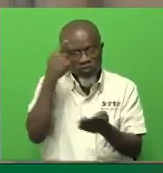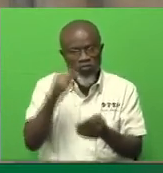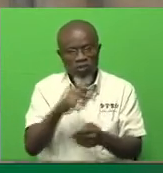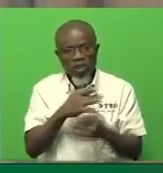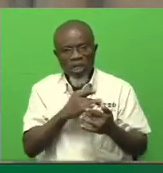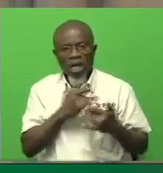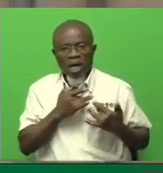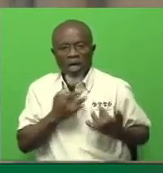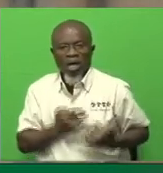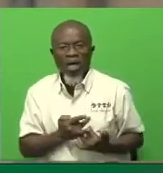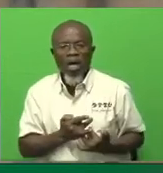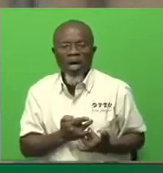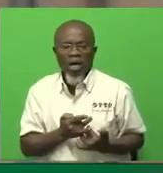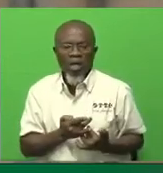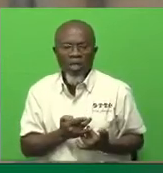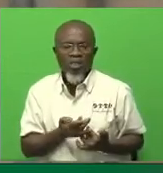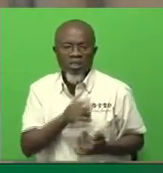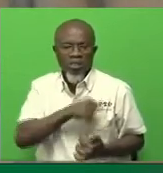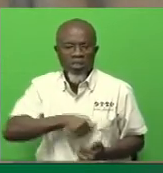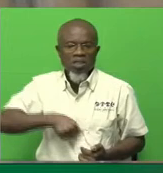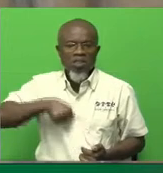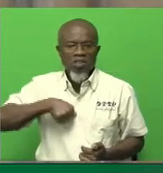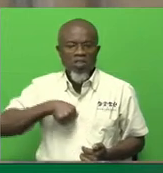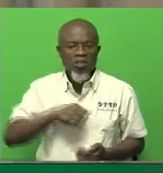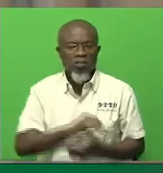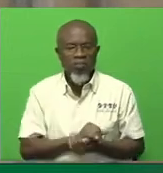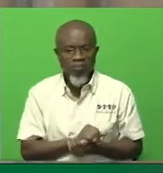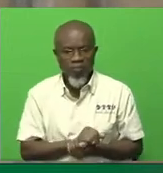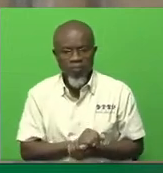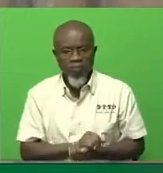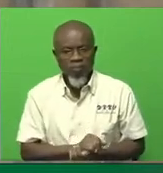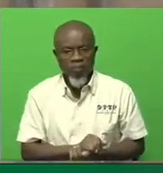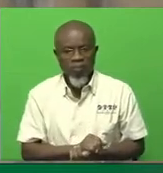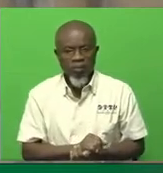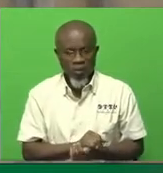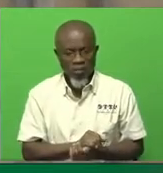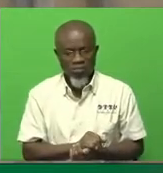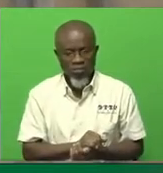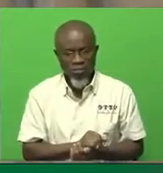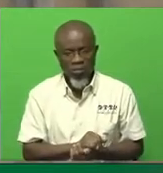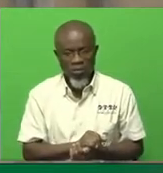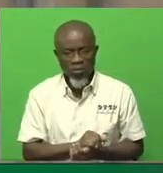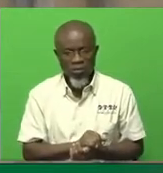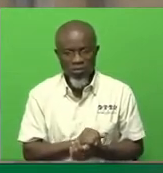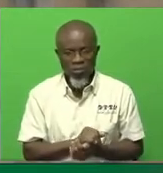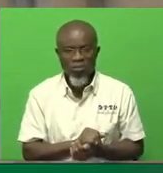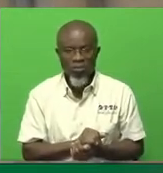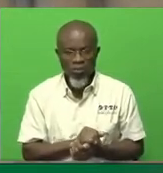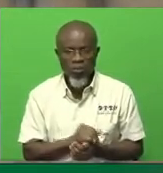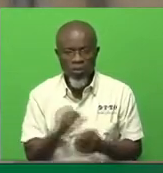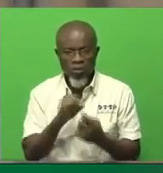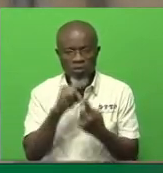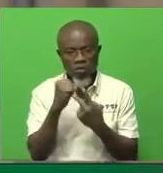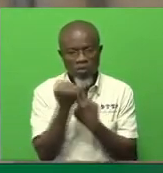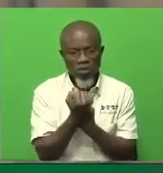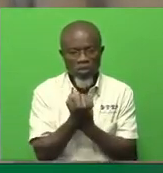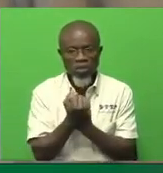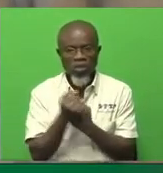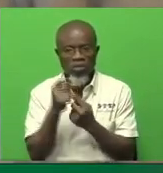goes under the radar because it's not fashionable and health to talk about these things the society for inherited blood